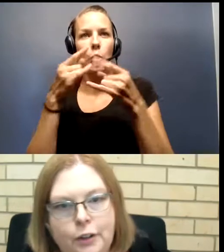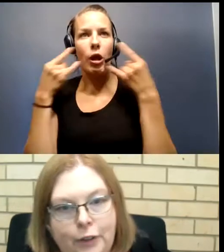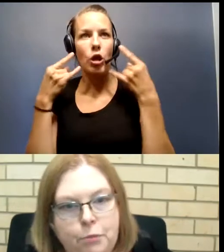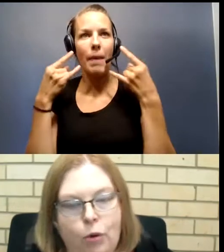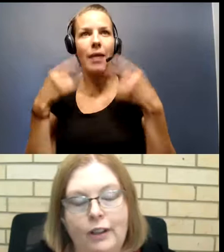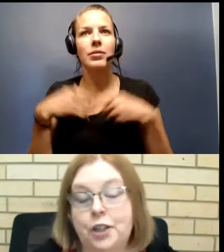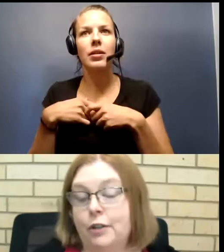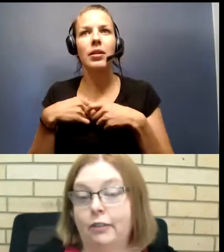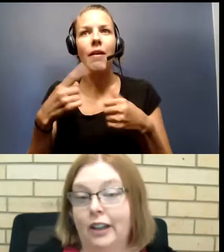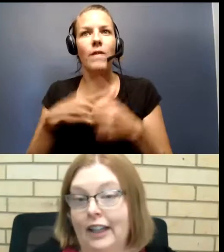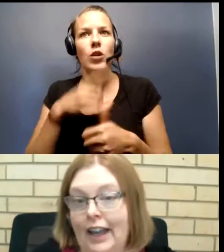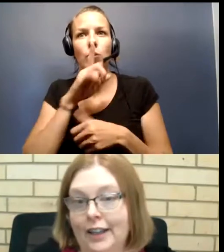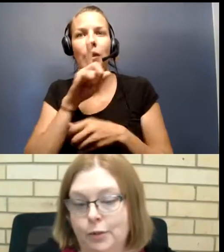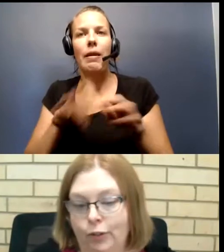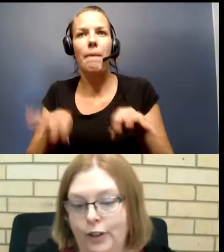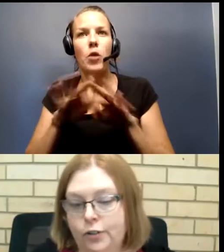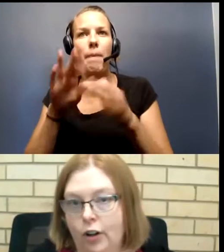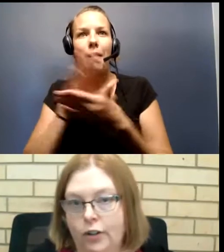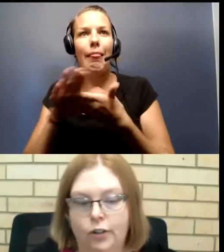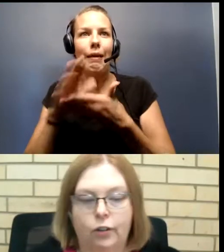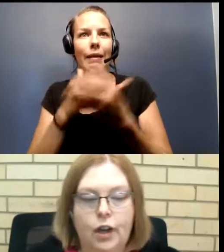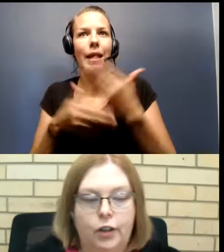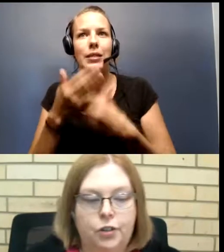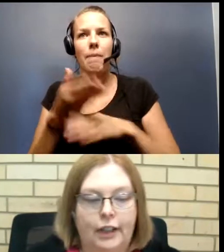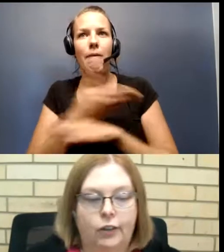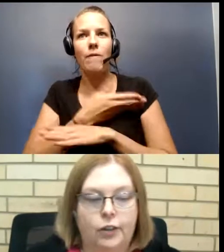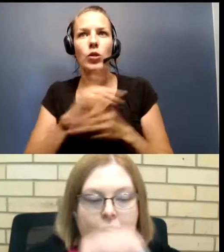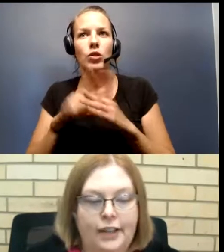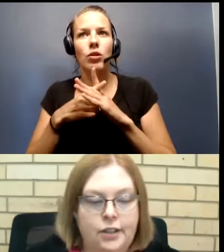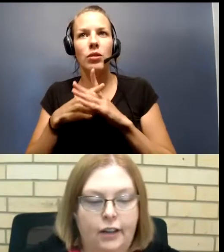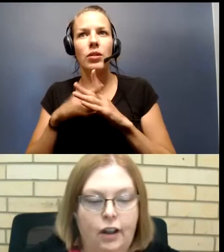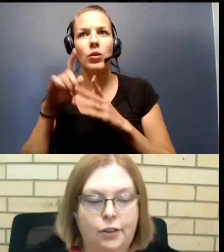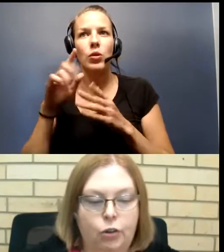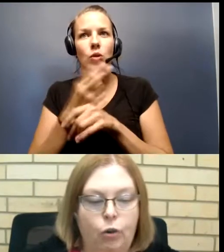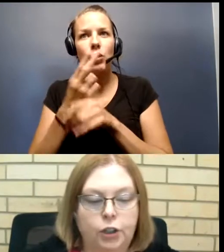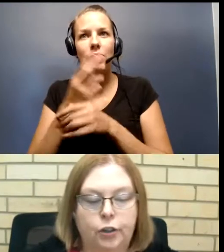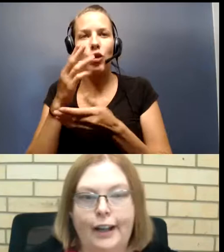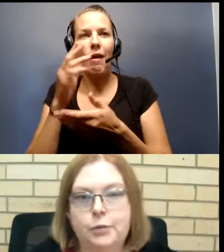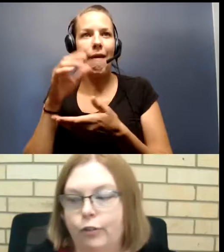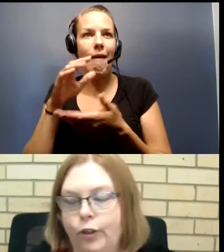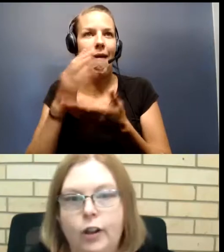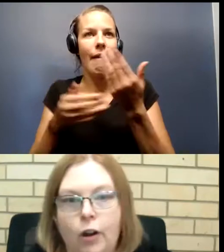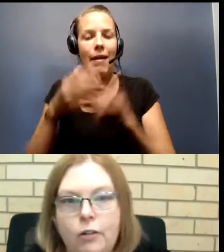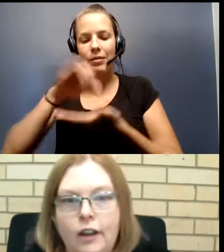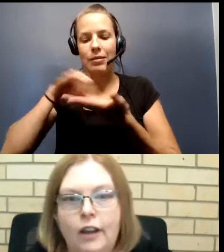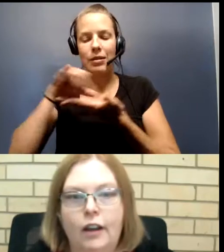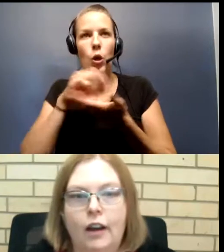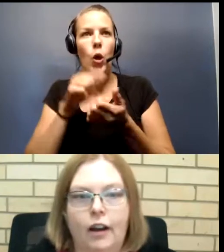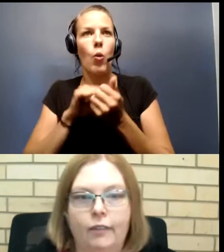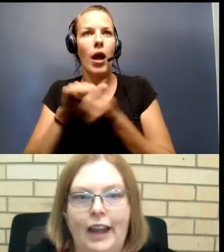First of all, it's really important that you have clean hands before you start. So you should either use hand sanitizer or wash your hands before you